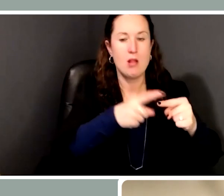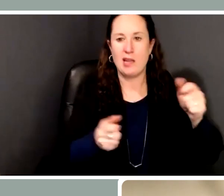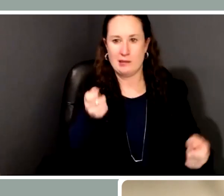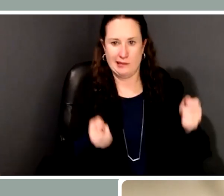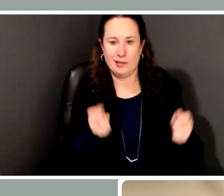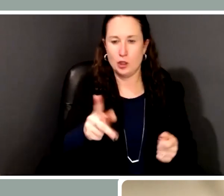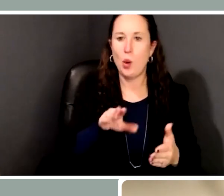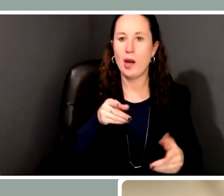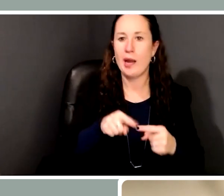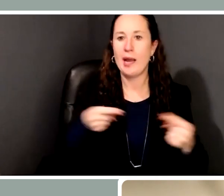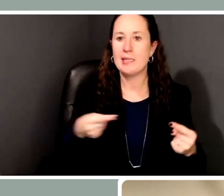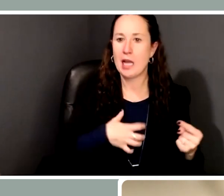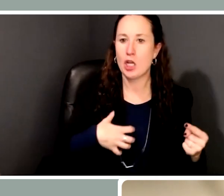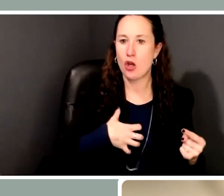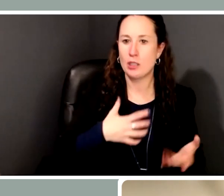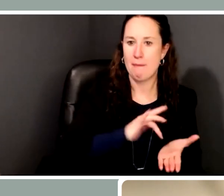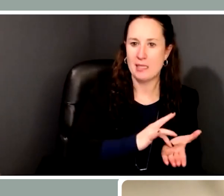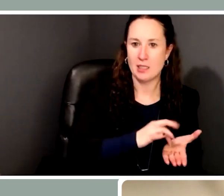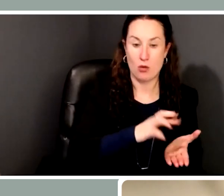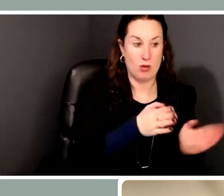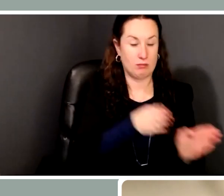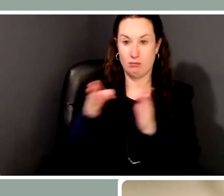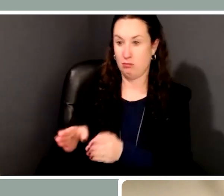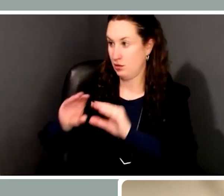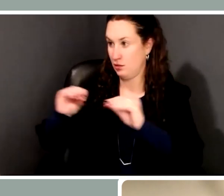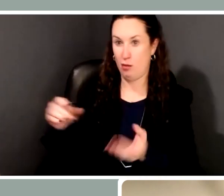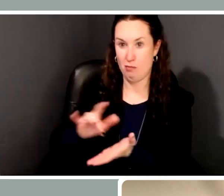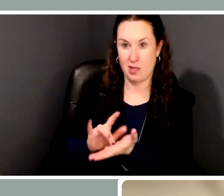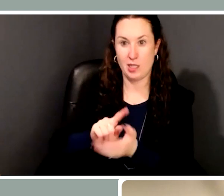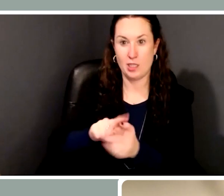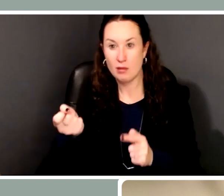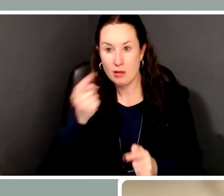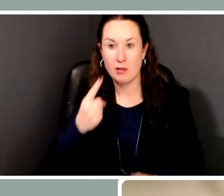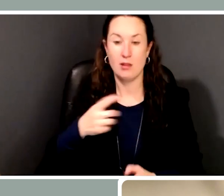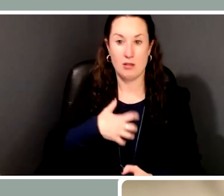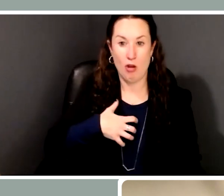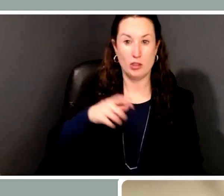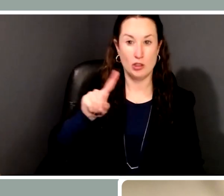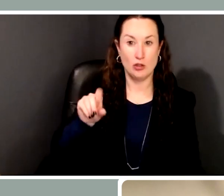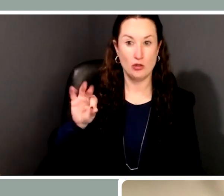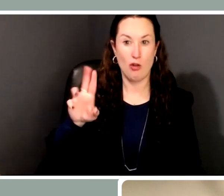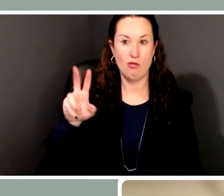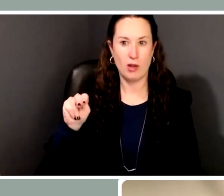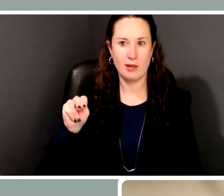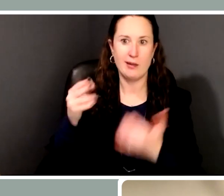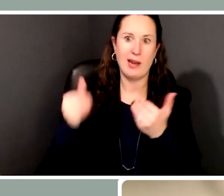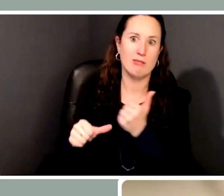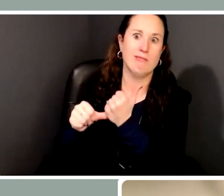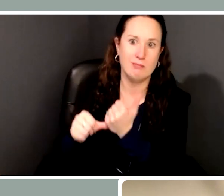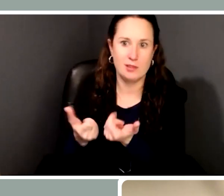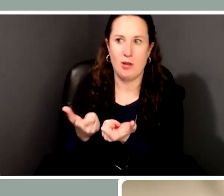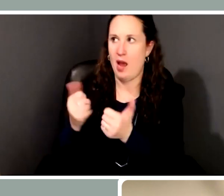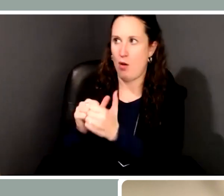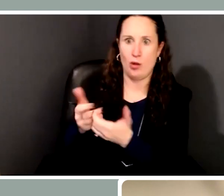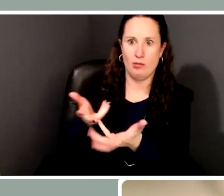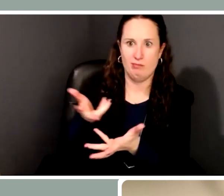medication, or somebody's not having nausea at all, but the Zofran is giving them constipation. So you want to bring it down. So you really need to adjust like that. So over time, there